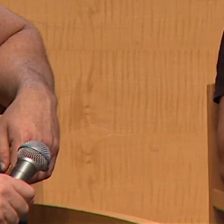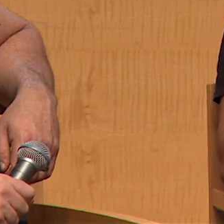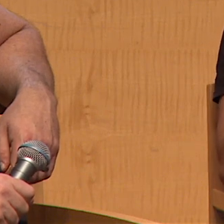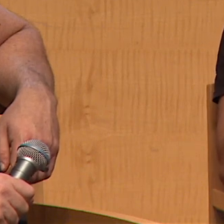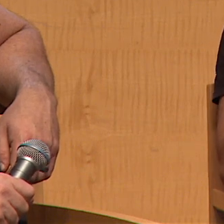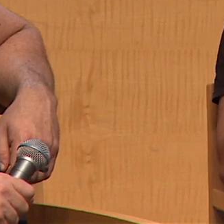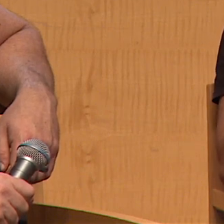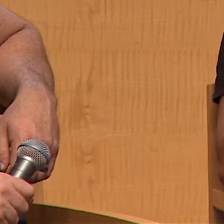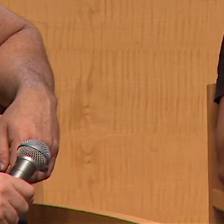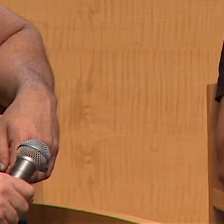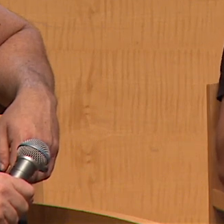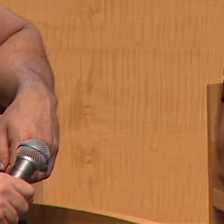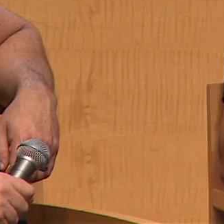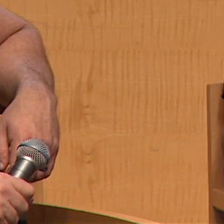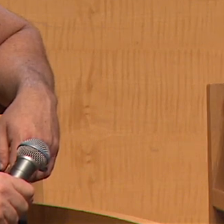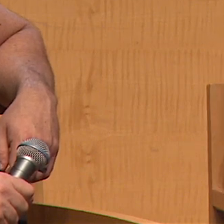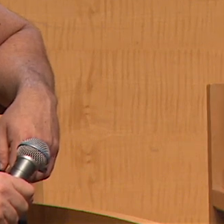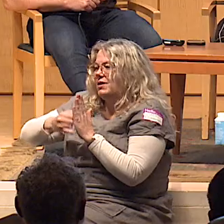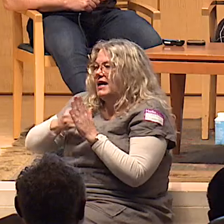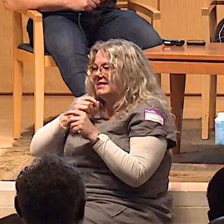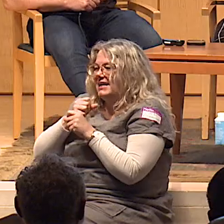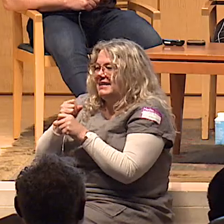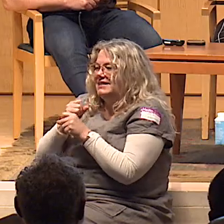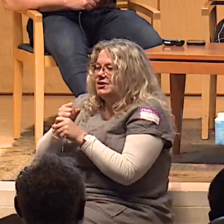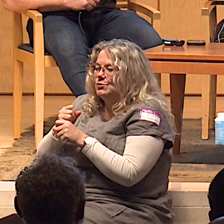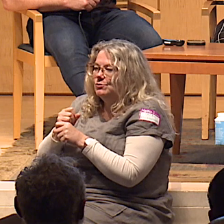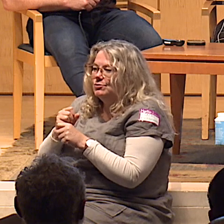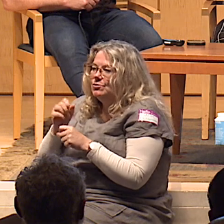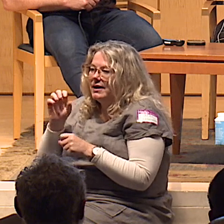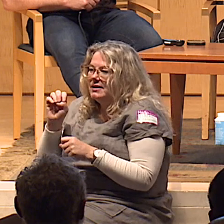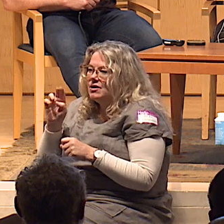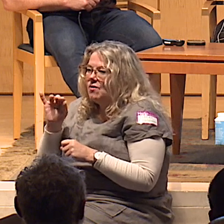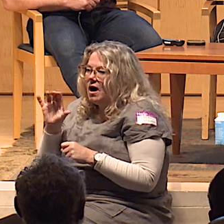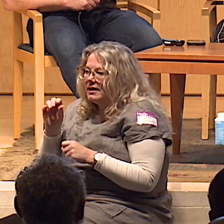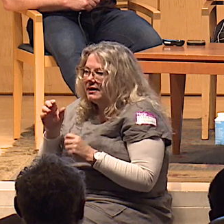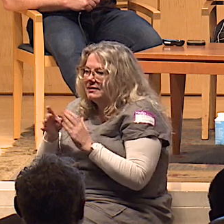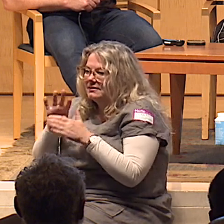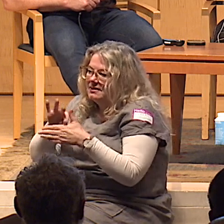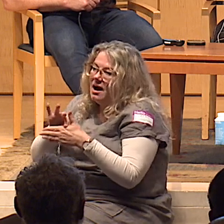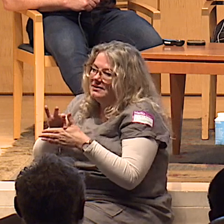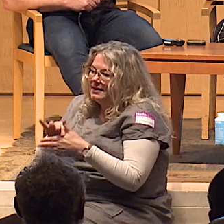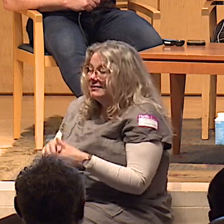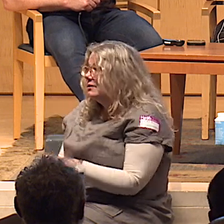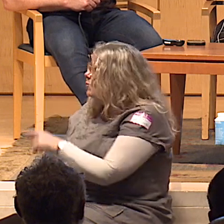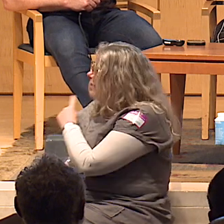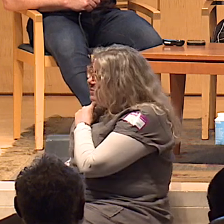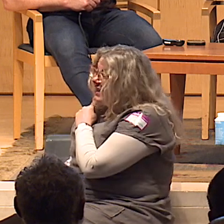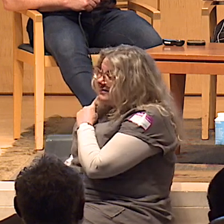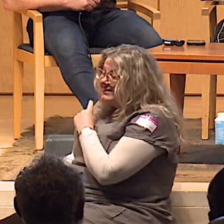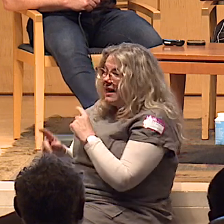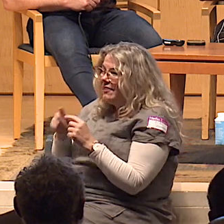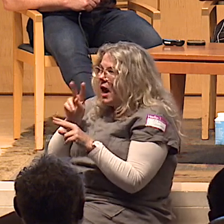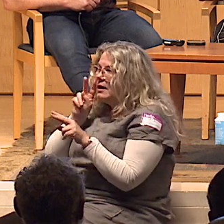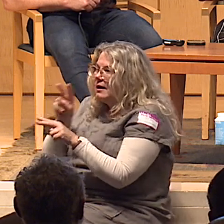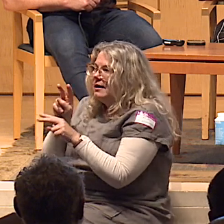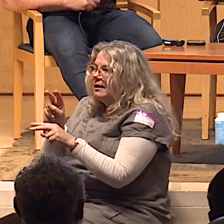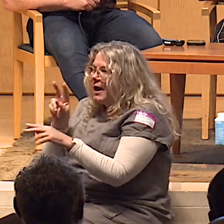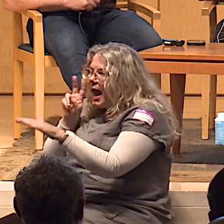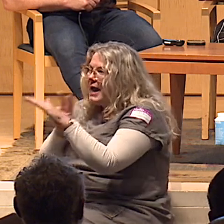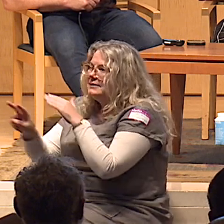able to do that as I continue to create erotic content. I mean, that is the thing, like anticipation and stuff,